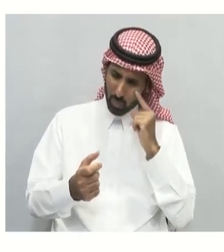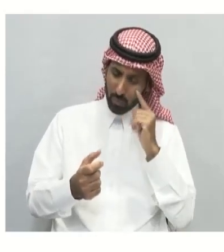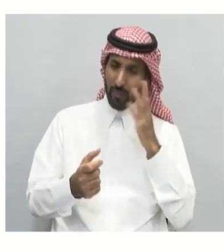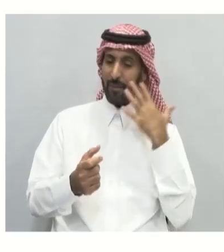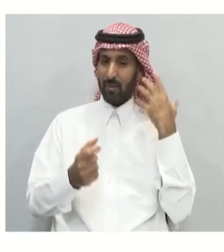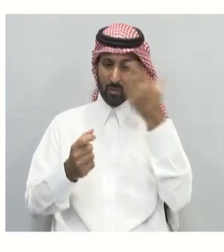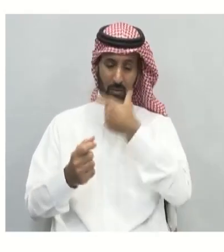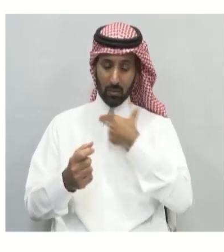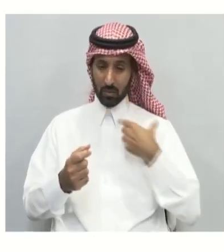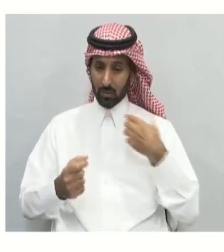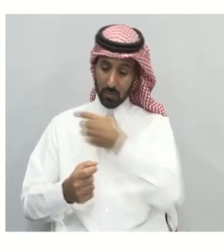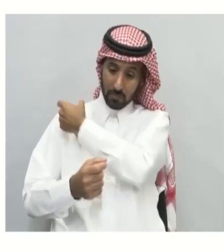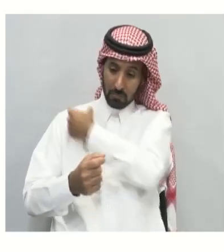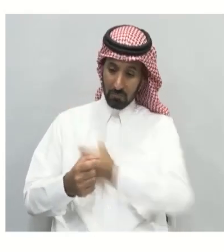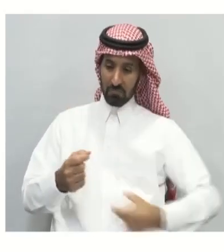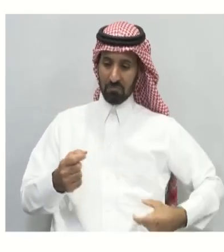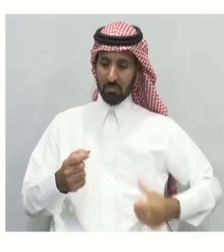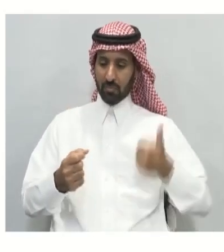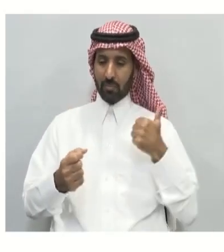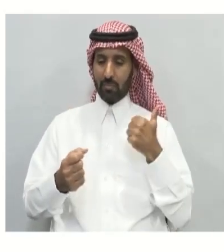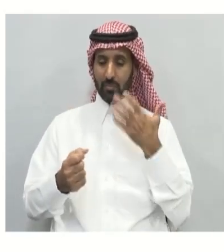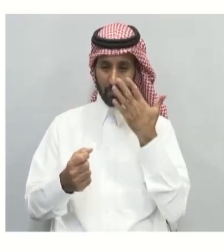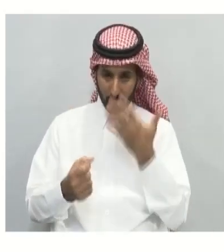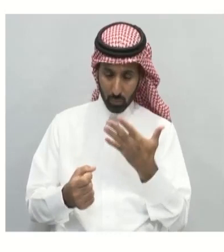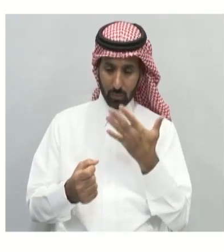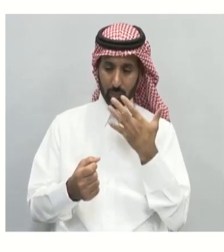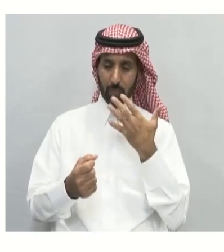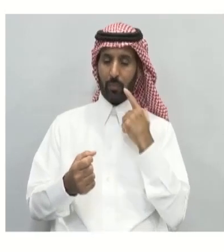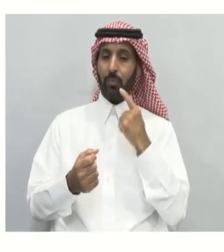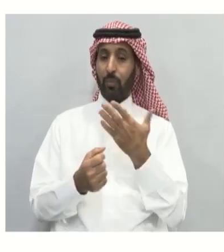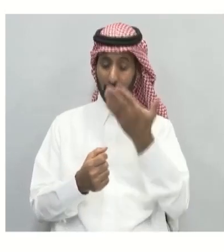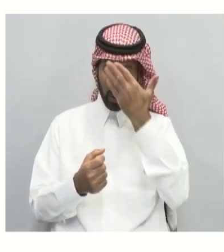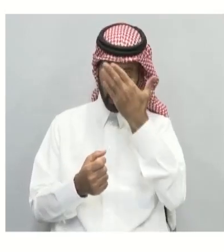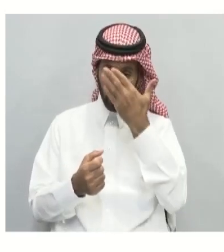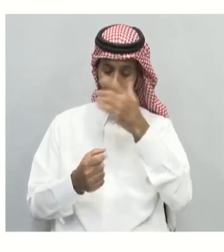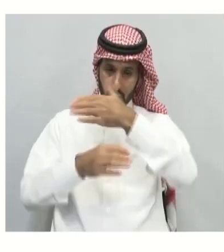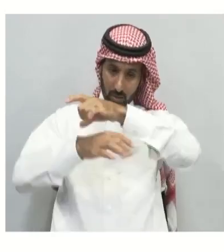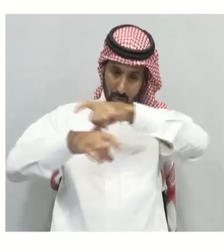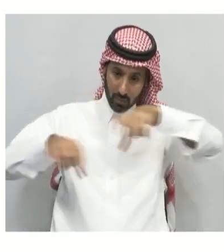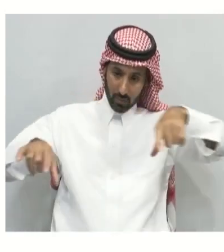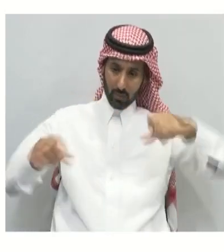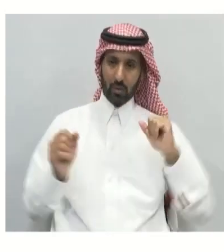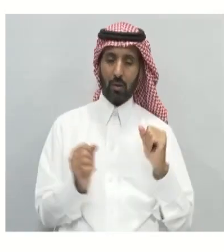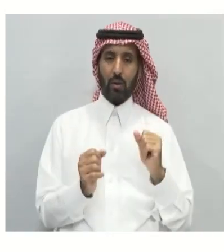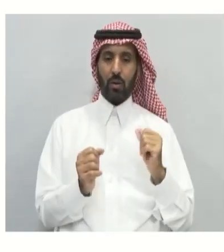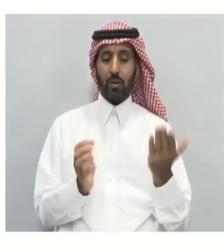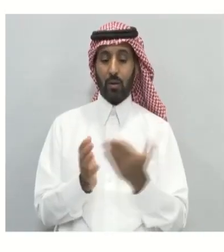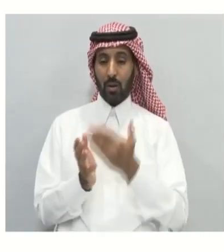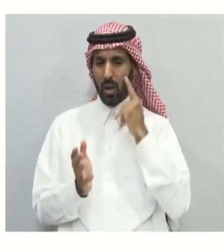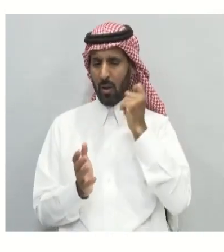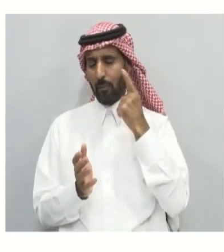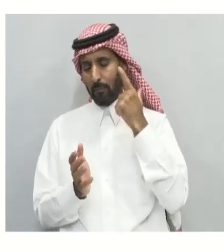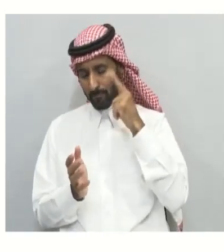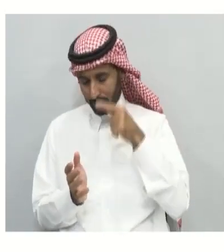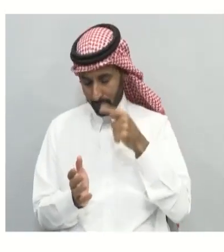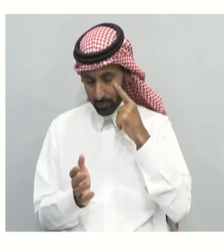wearing his seat belt, but he still managed to hit his face on the dashboard. He was unconscious